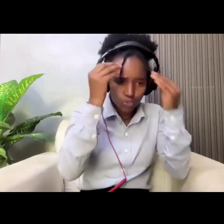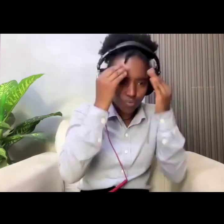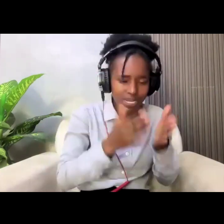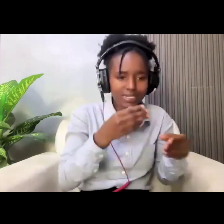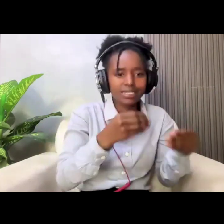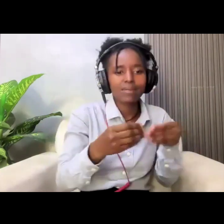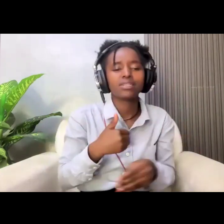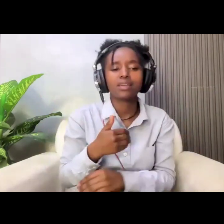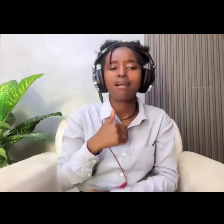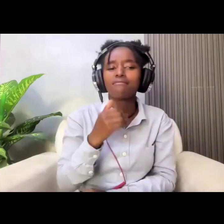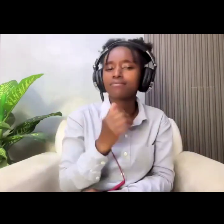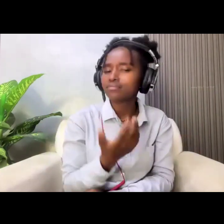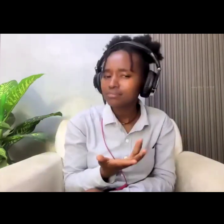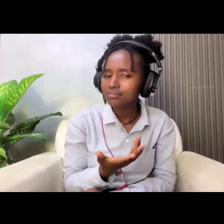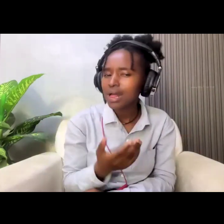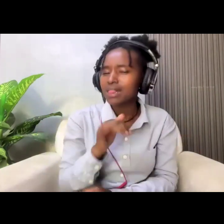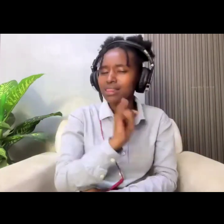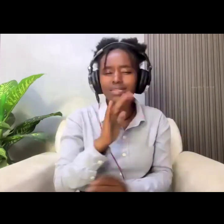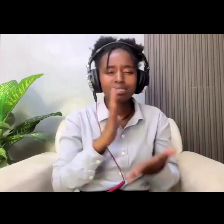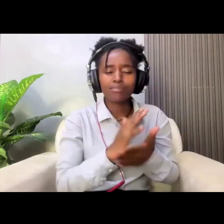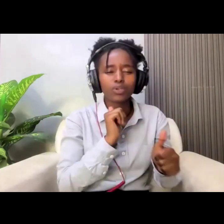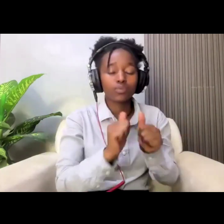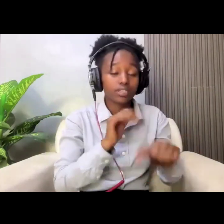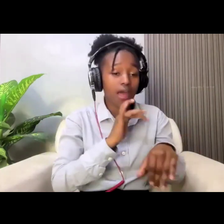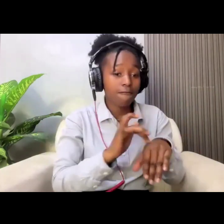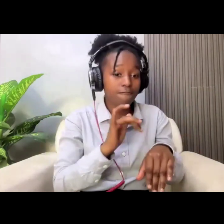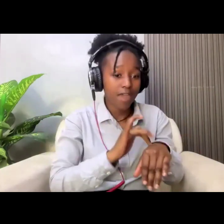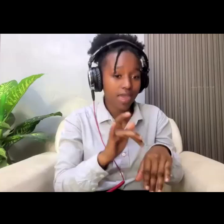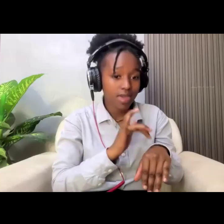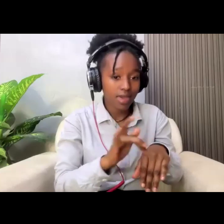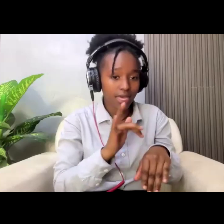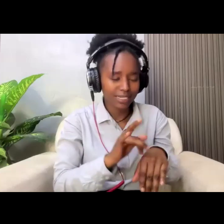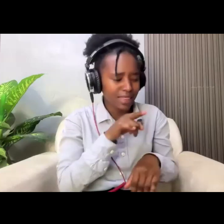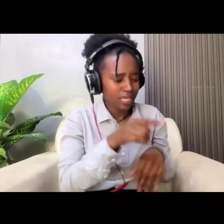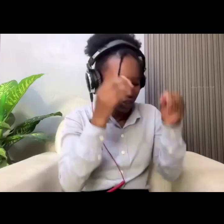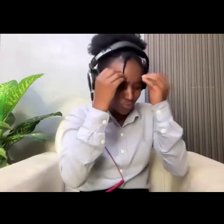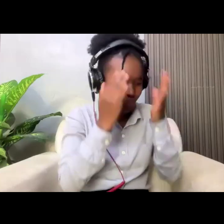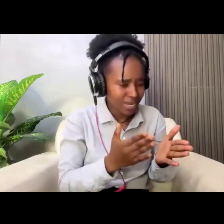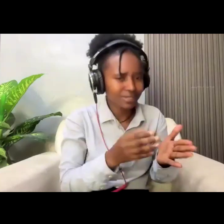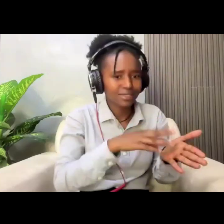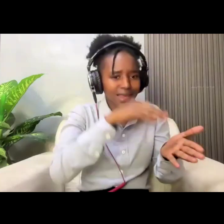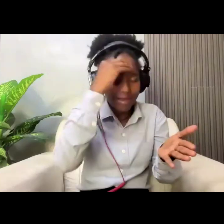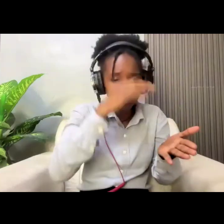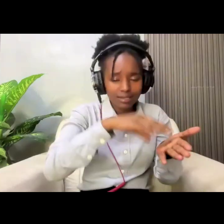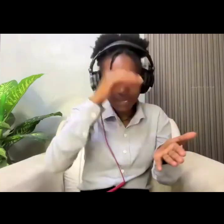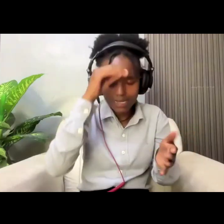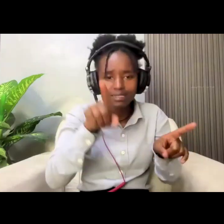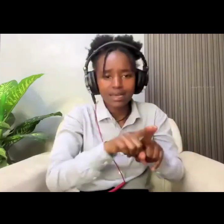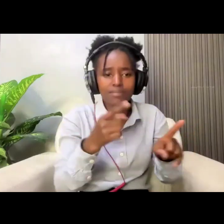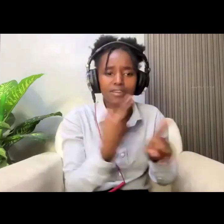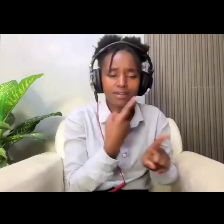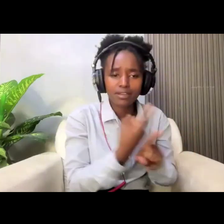that really affects, that could affect the students' grades. And of